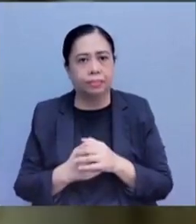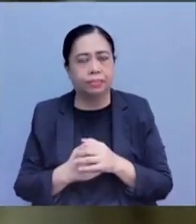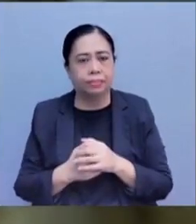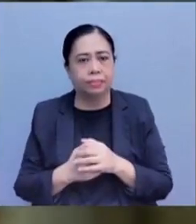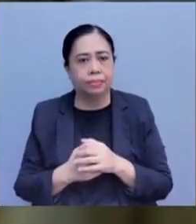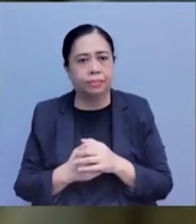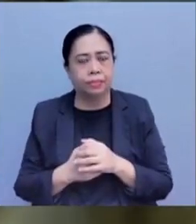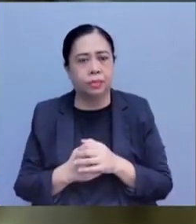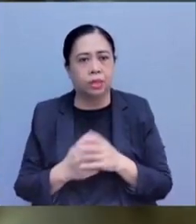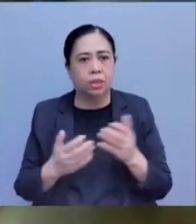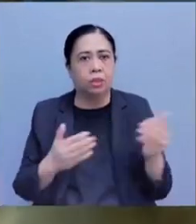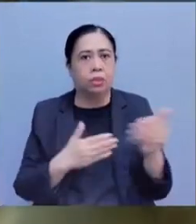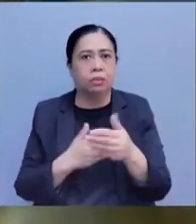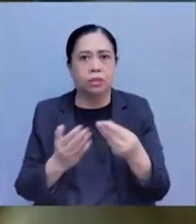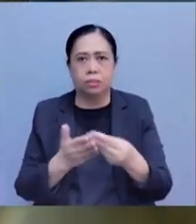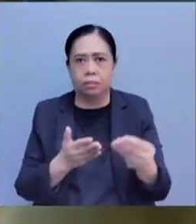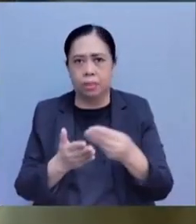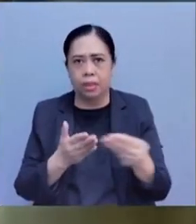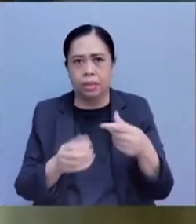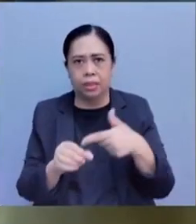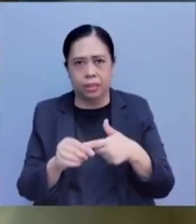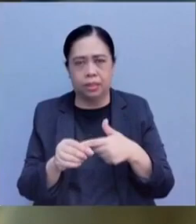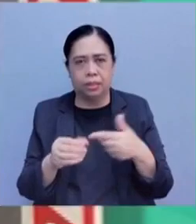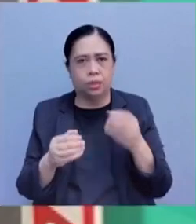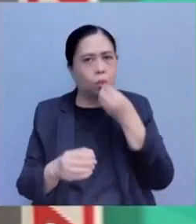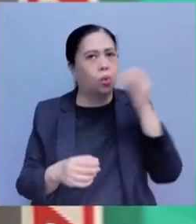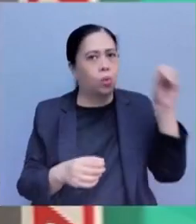advance purchases or orders.